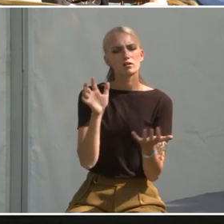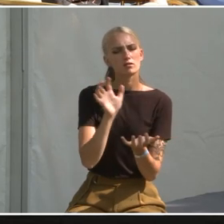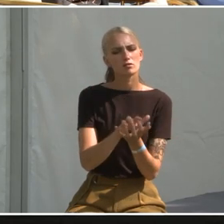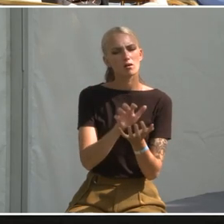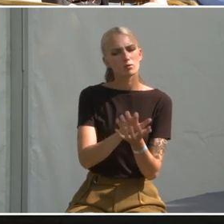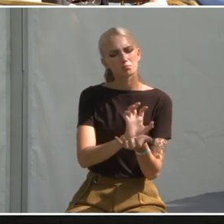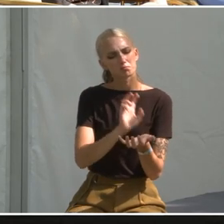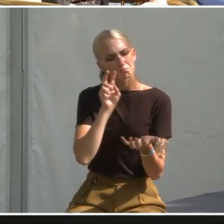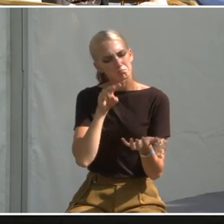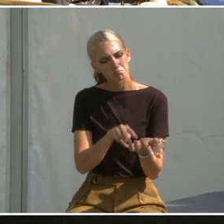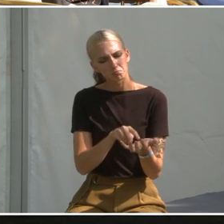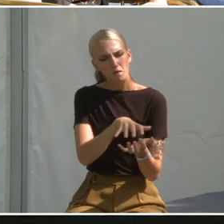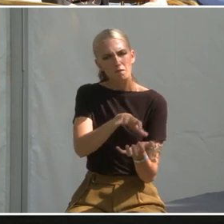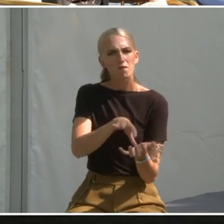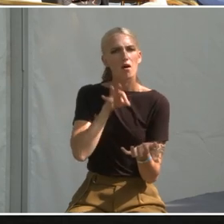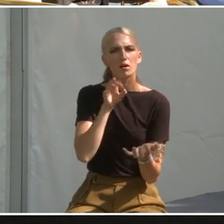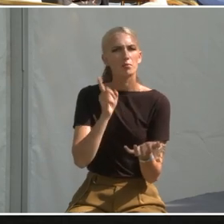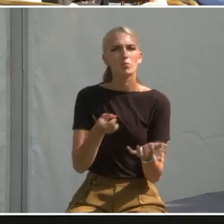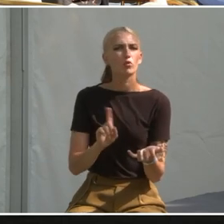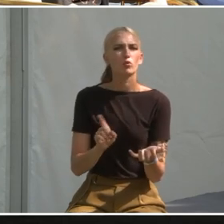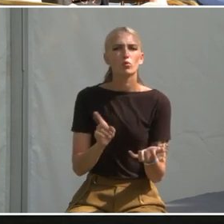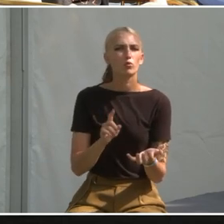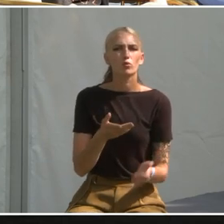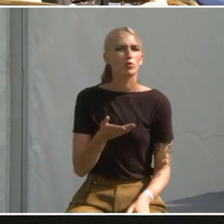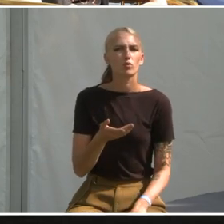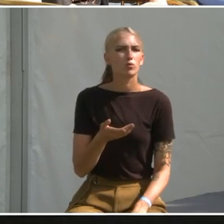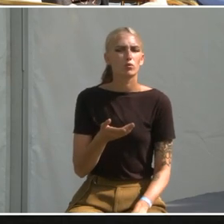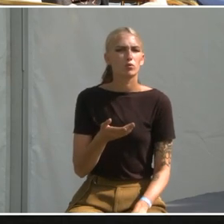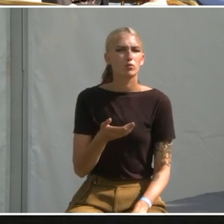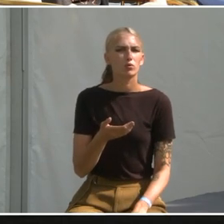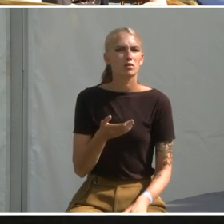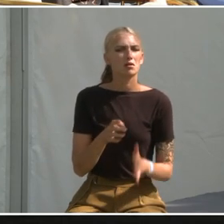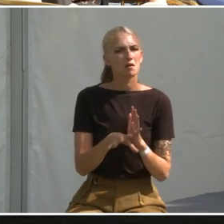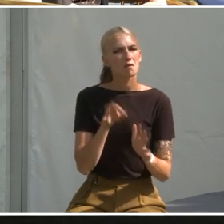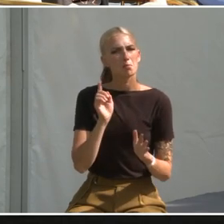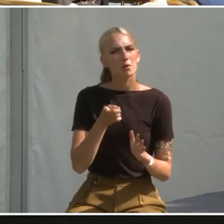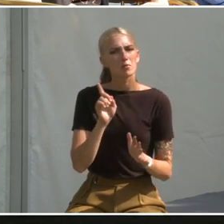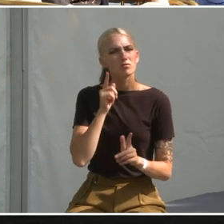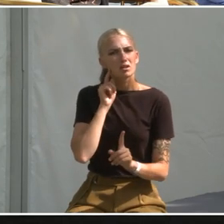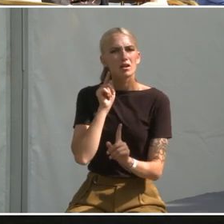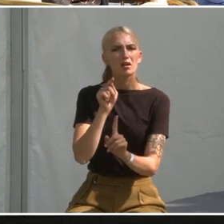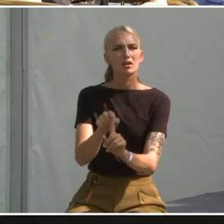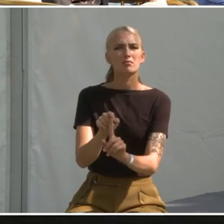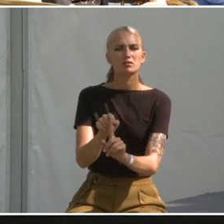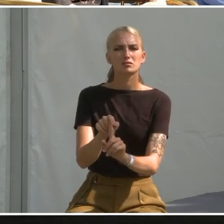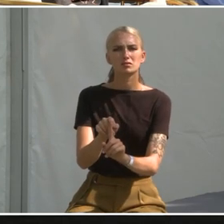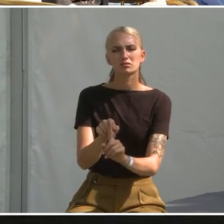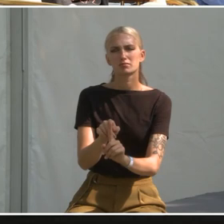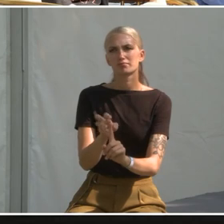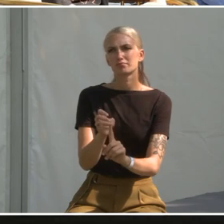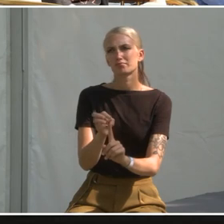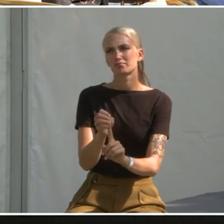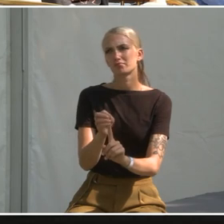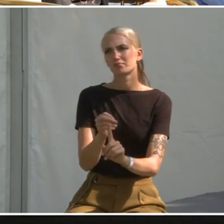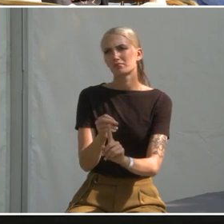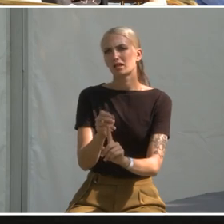and you know, which tools should we grab in order to essentially prevent sort of either prevent